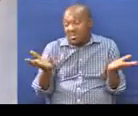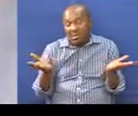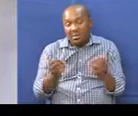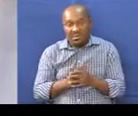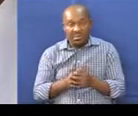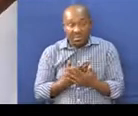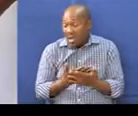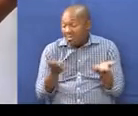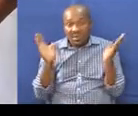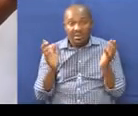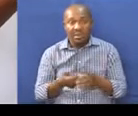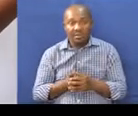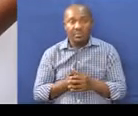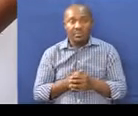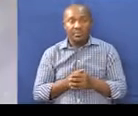sugar